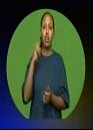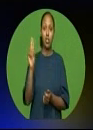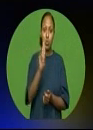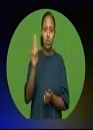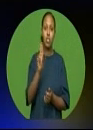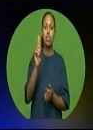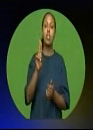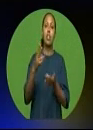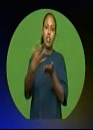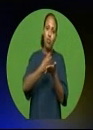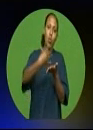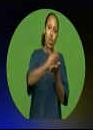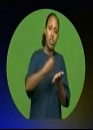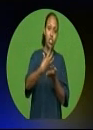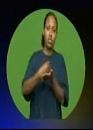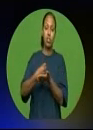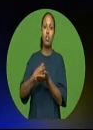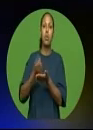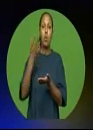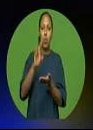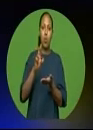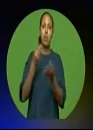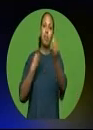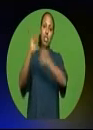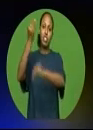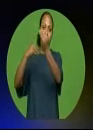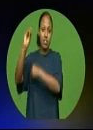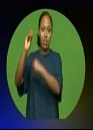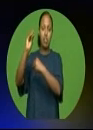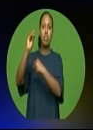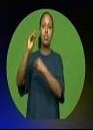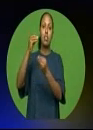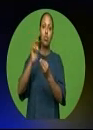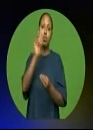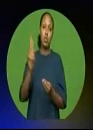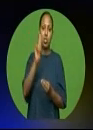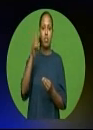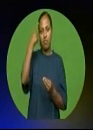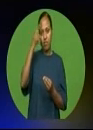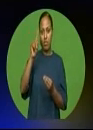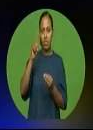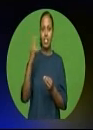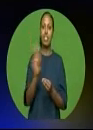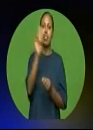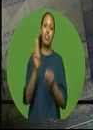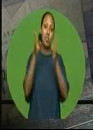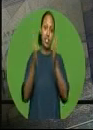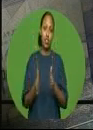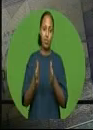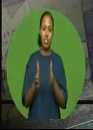used in production or merchandise to be used to consumers.